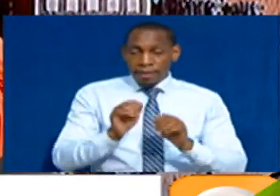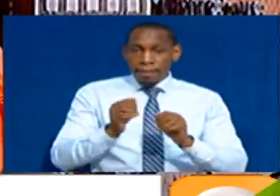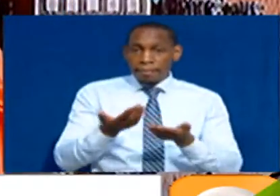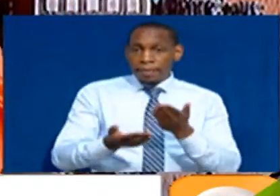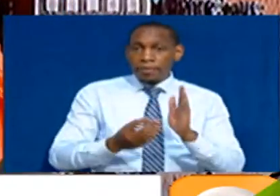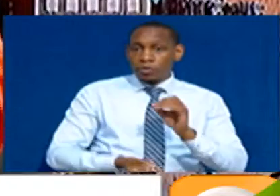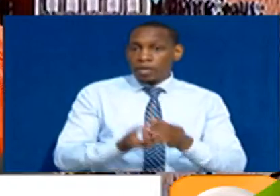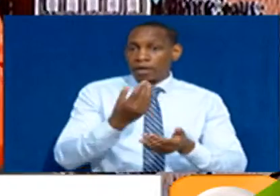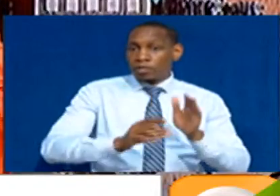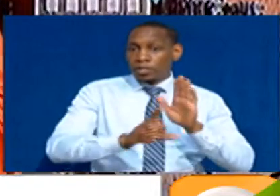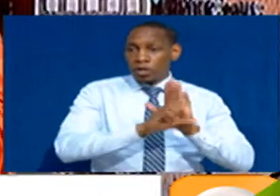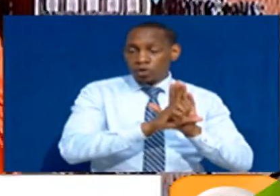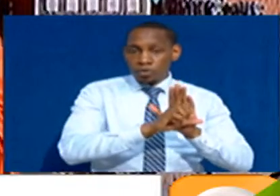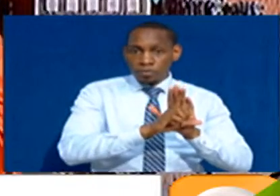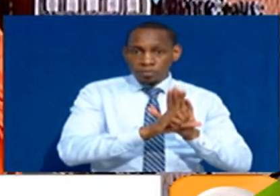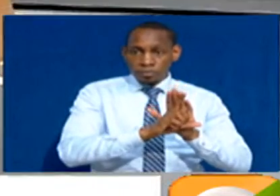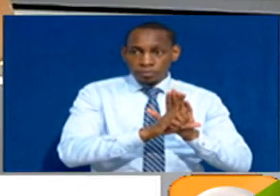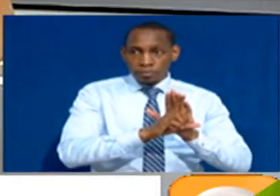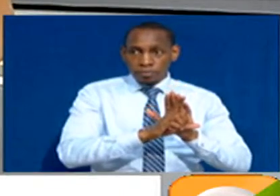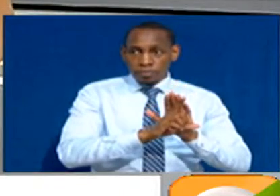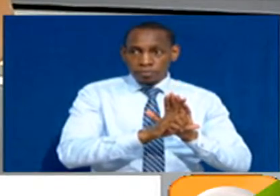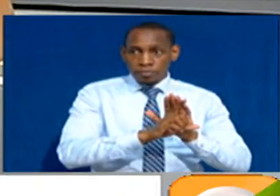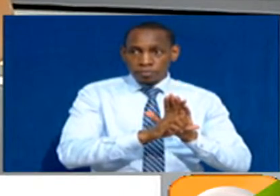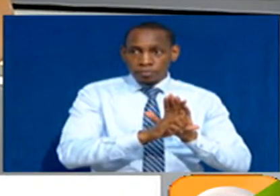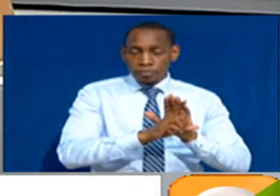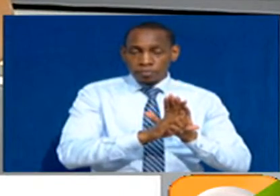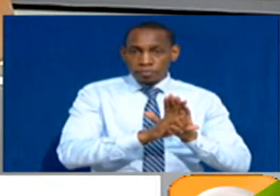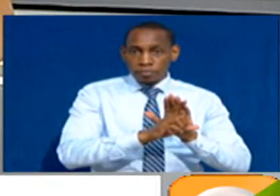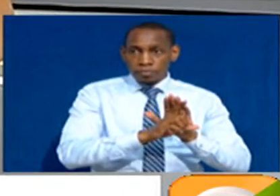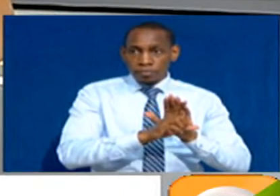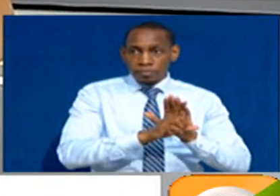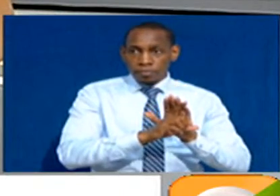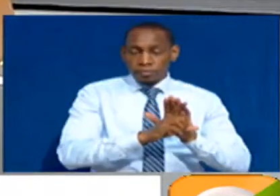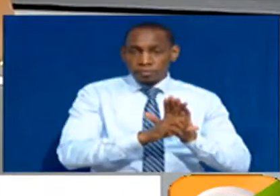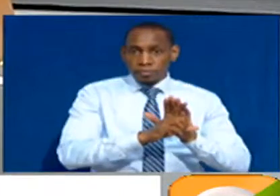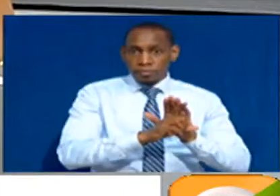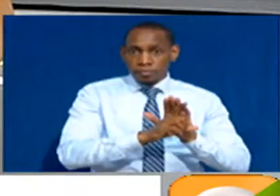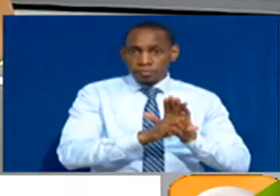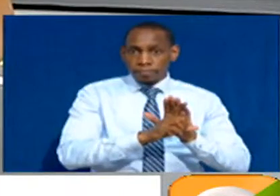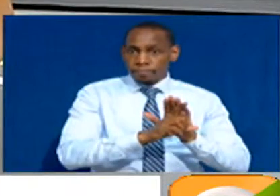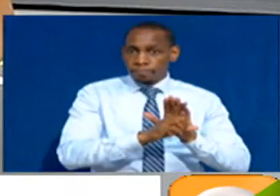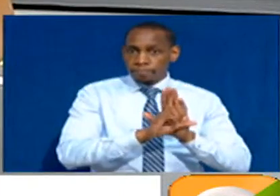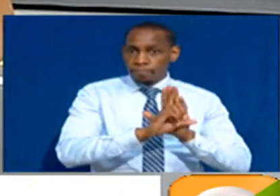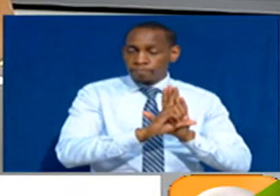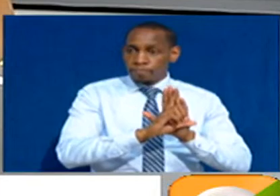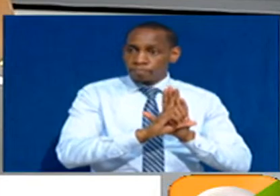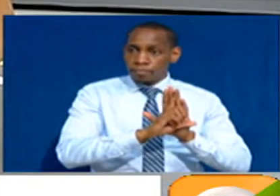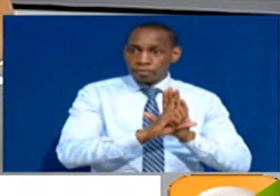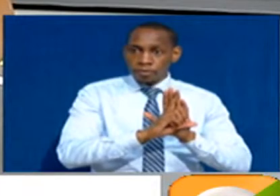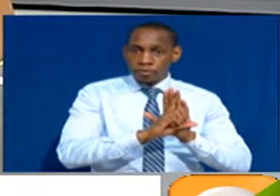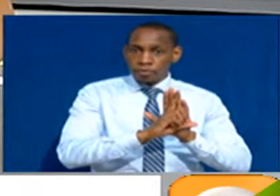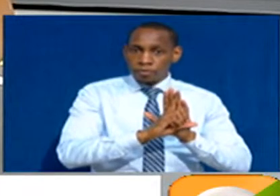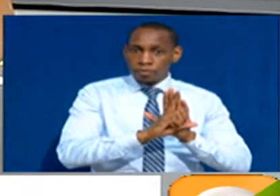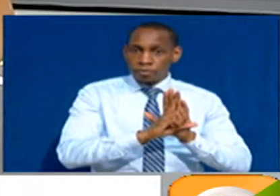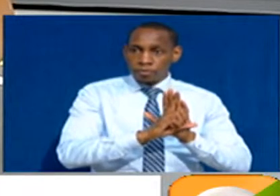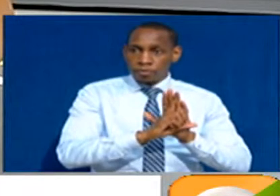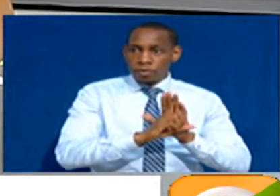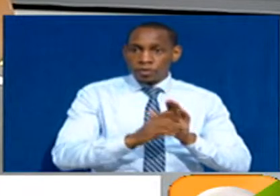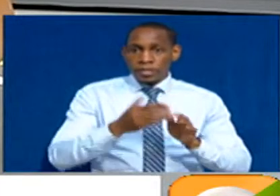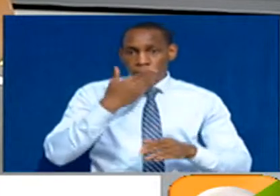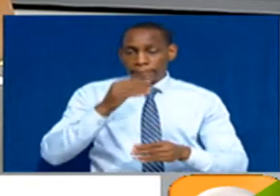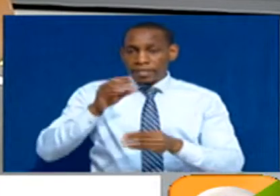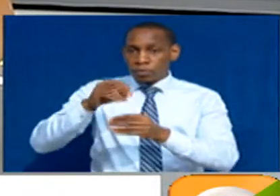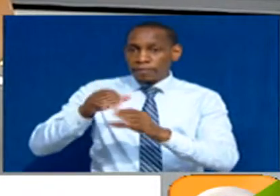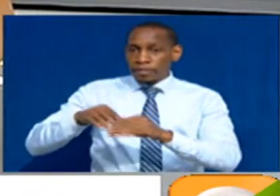develop laws that will encourage people to become more, you know, averse to investing